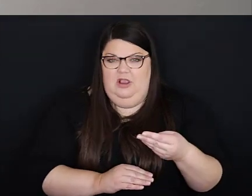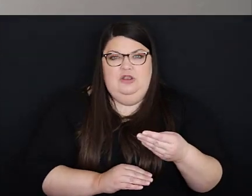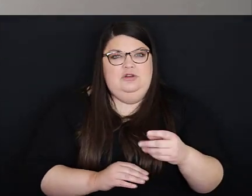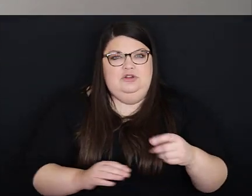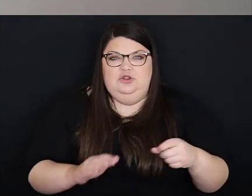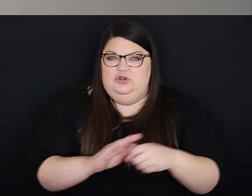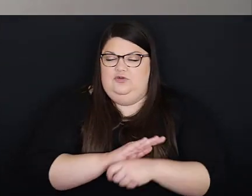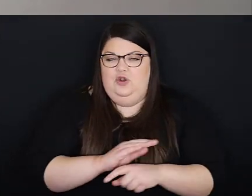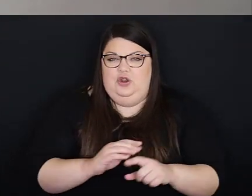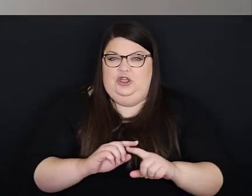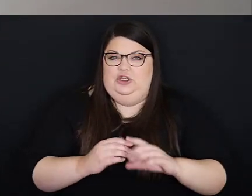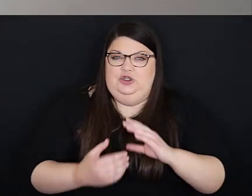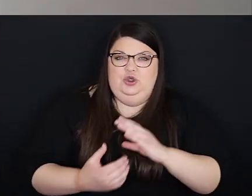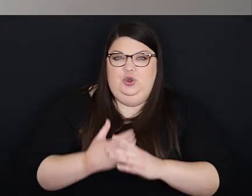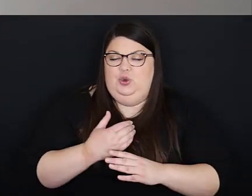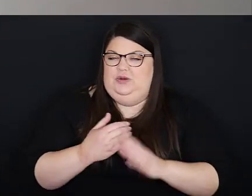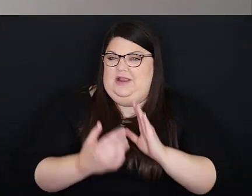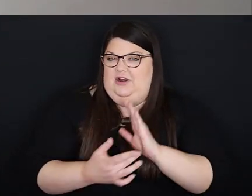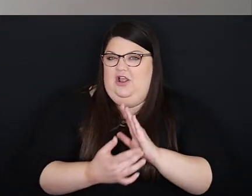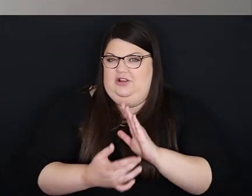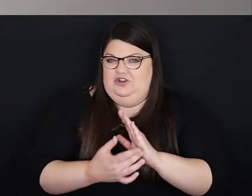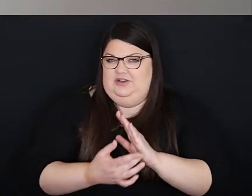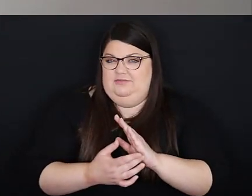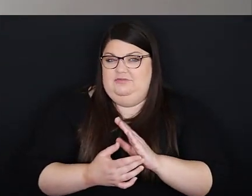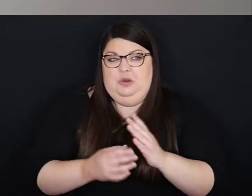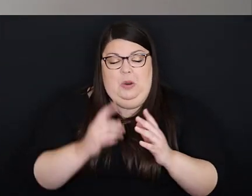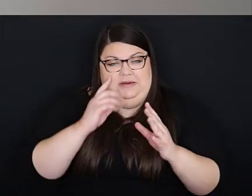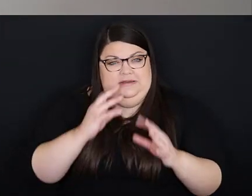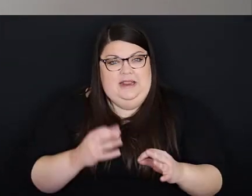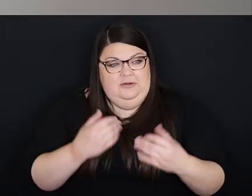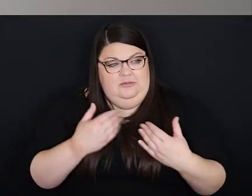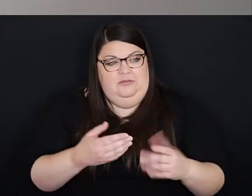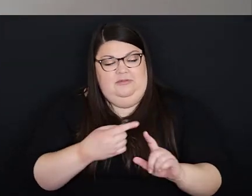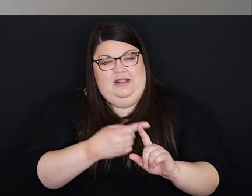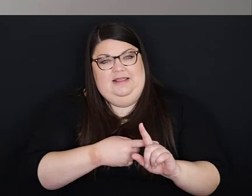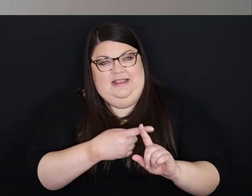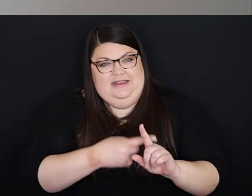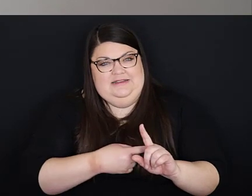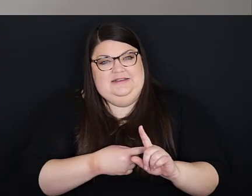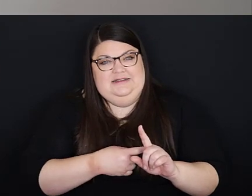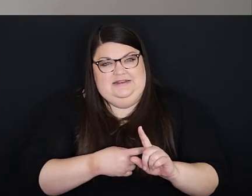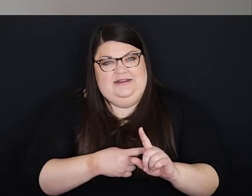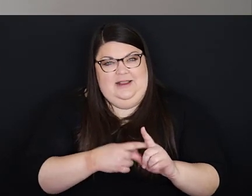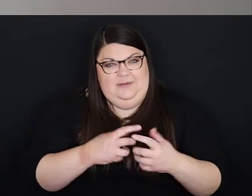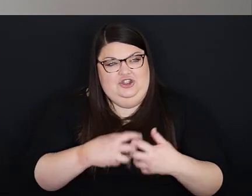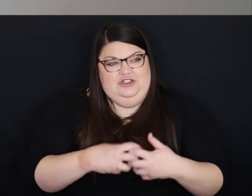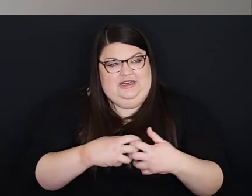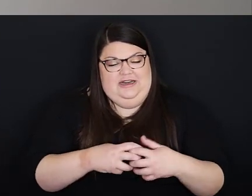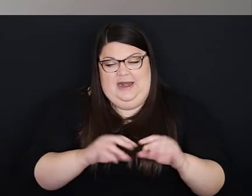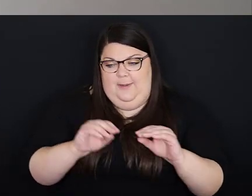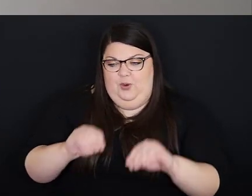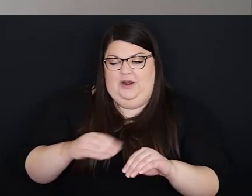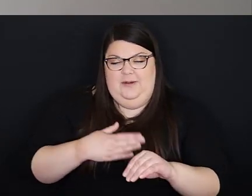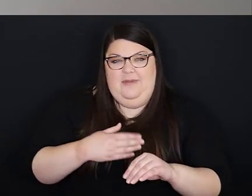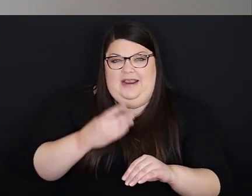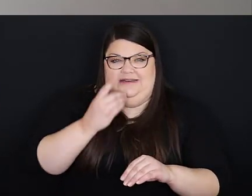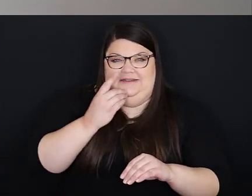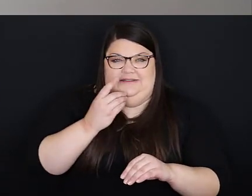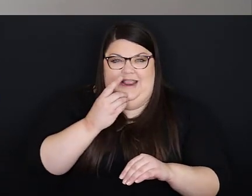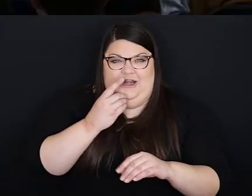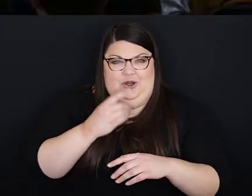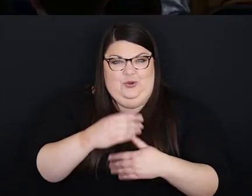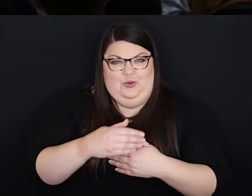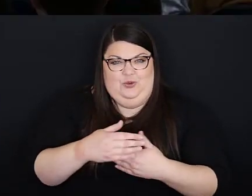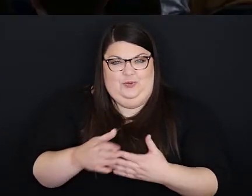different technology. So I leased a Xerox machine, and I put it in my dining room. Mm-hmm.